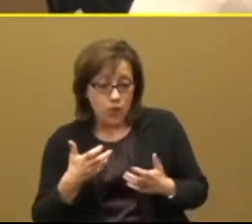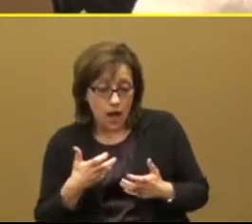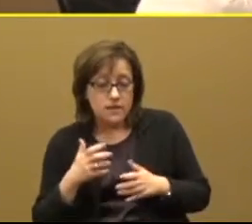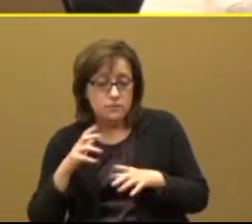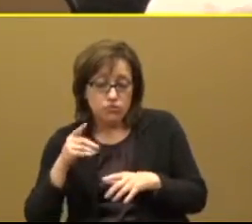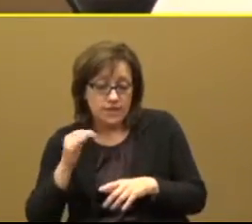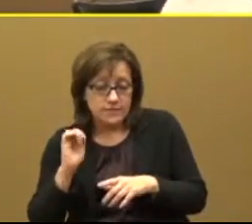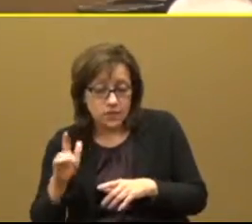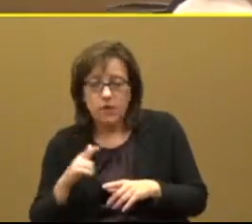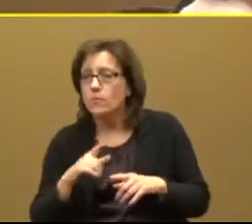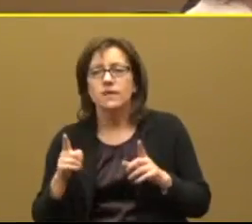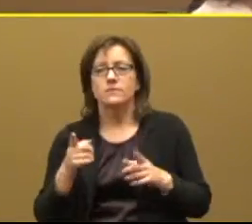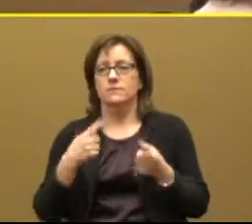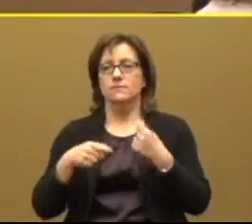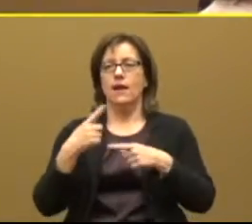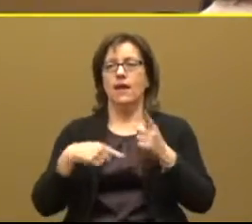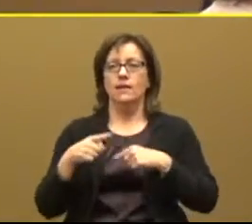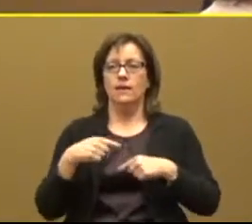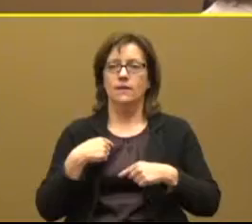situation.